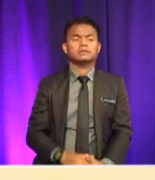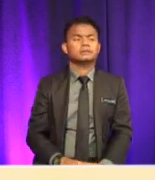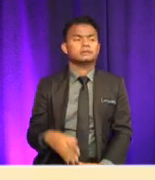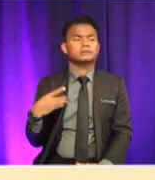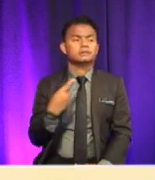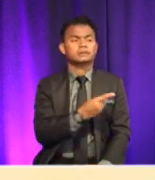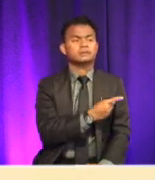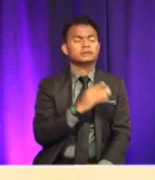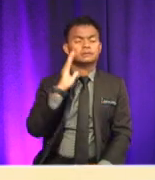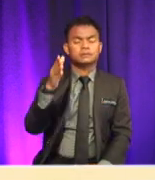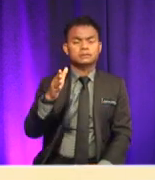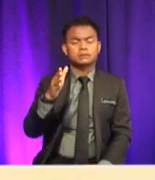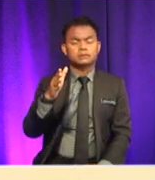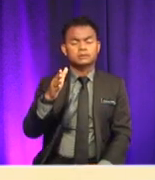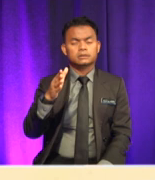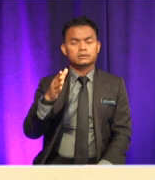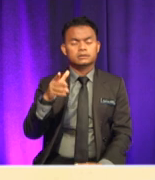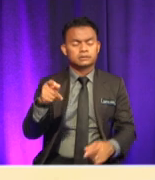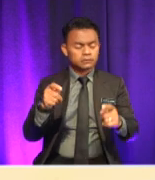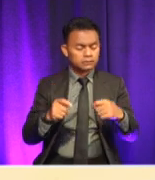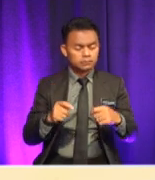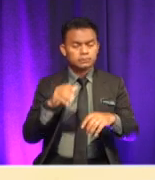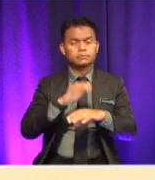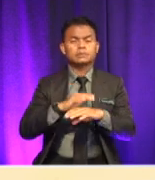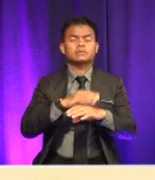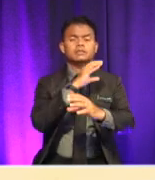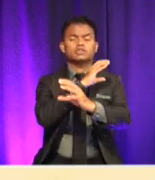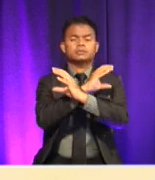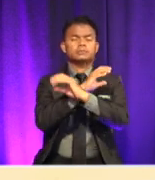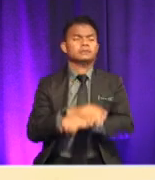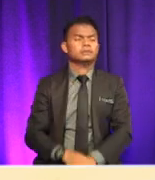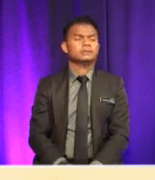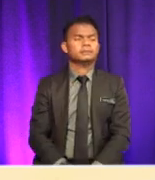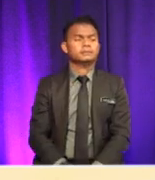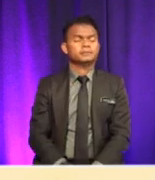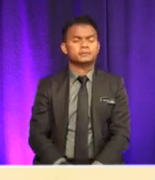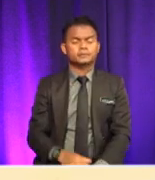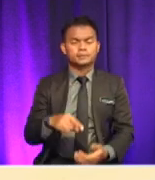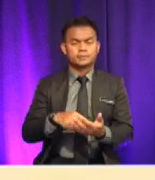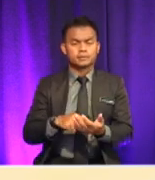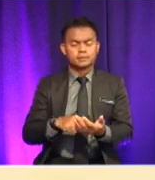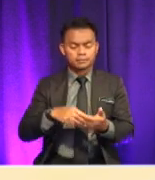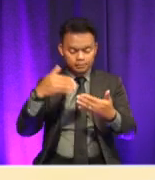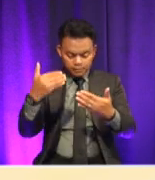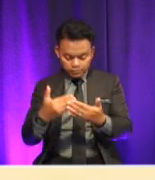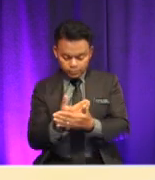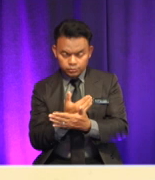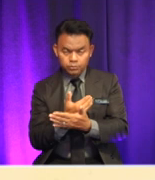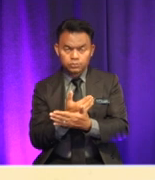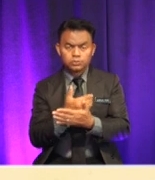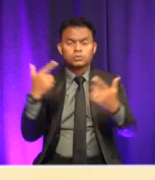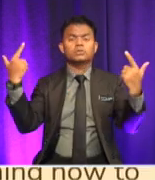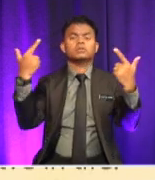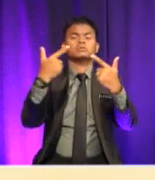receive opposing views. And the next one is old versus new. We're not saying that traditions are